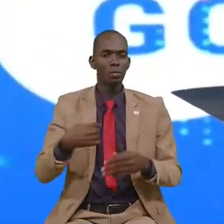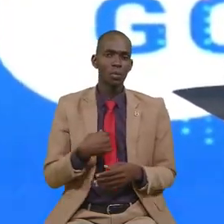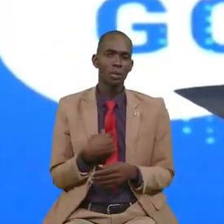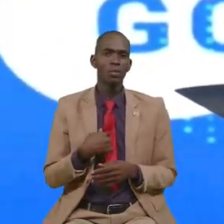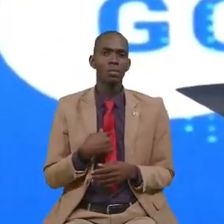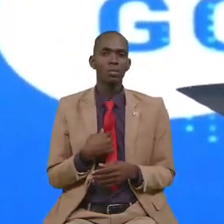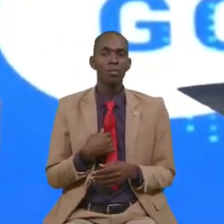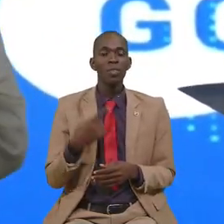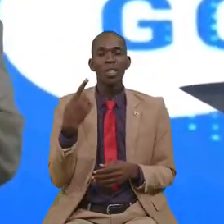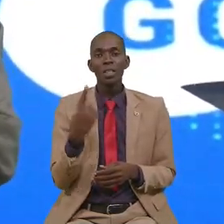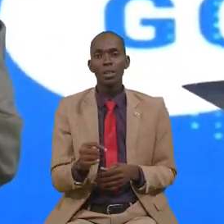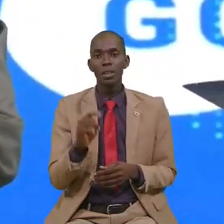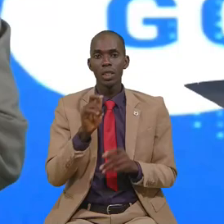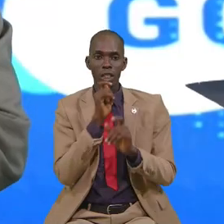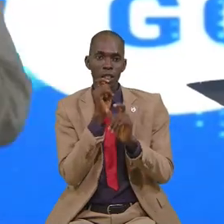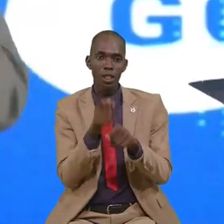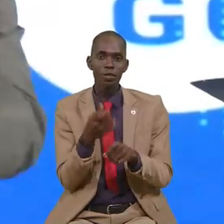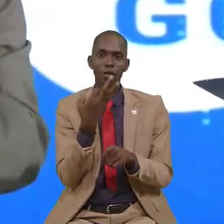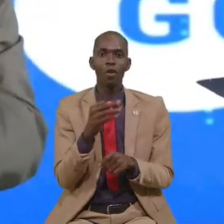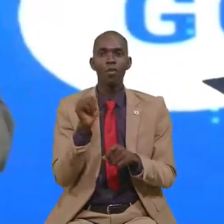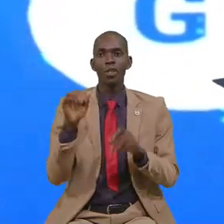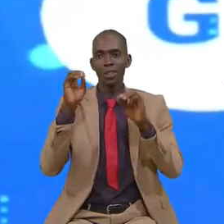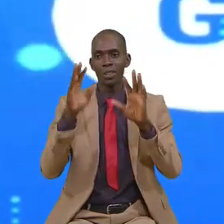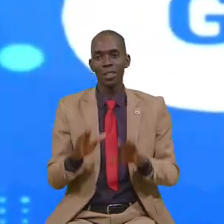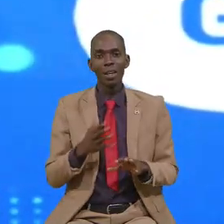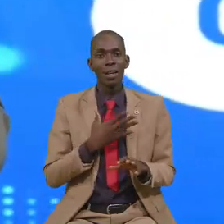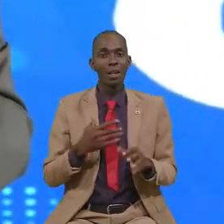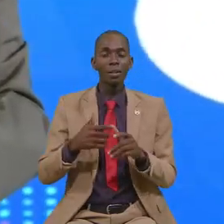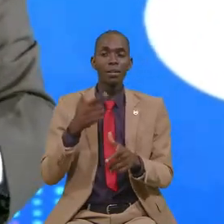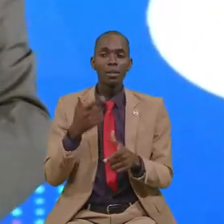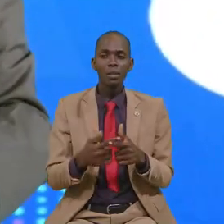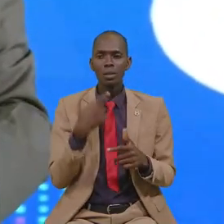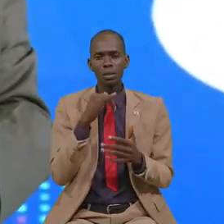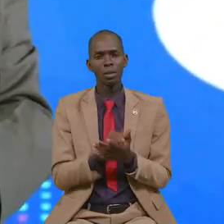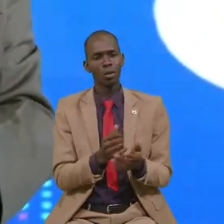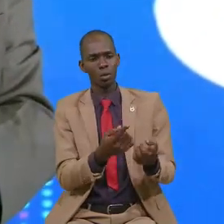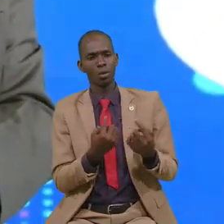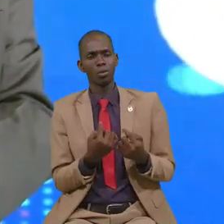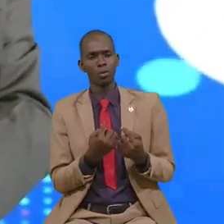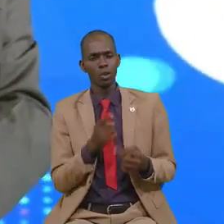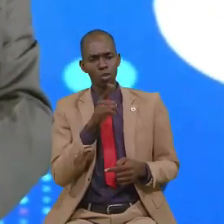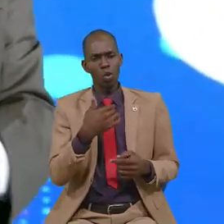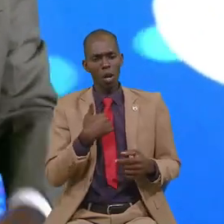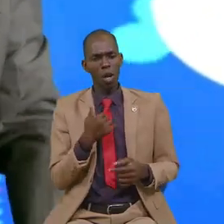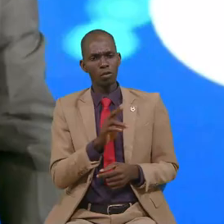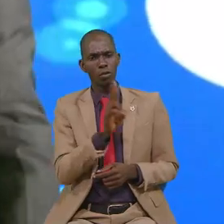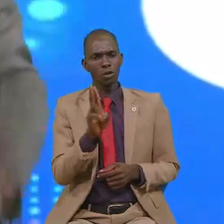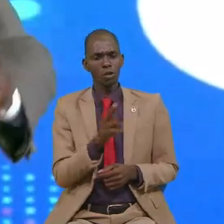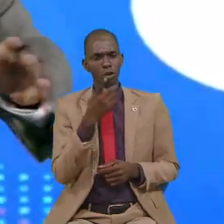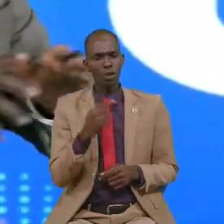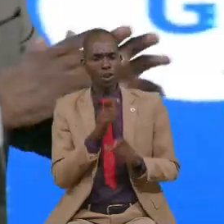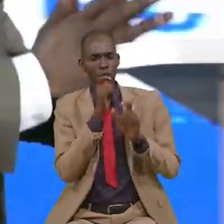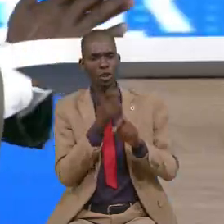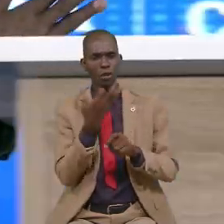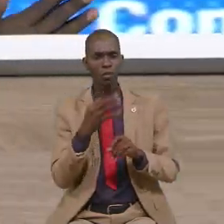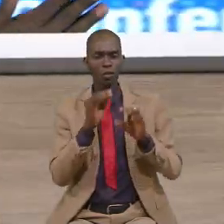the gift of a teacher. And then he says, come, you've used the gift of teaching